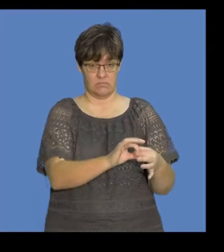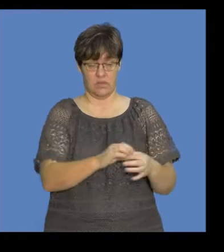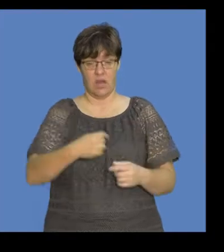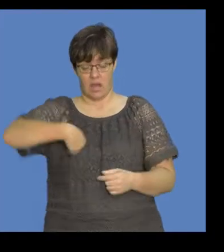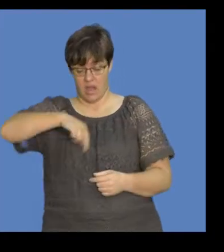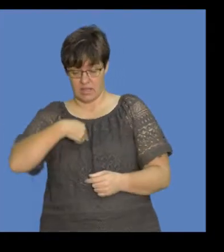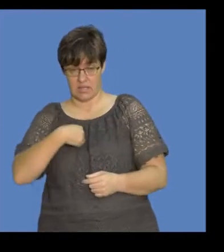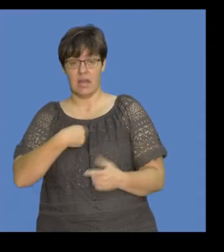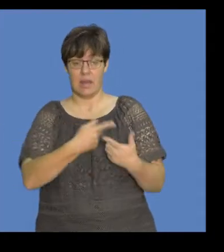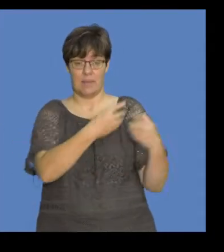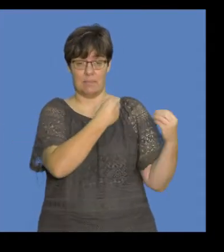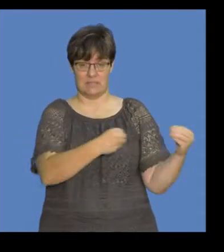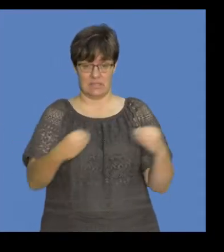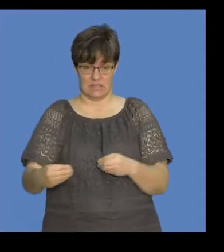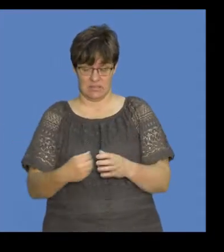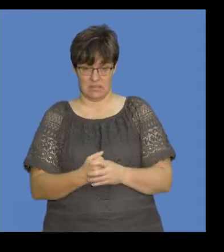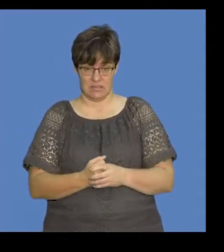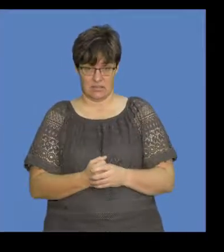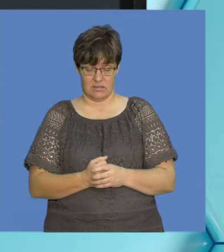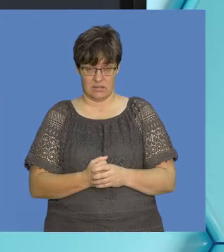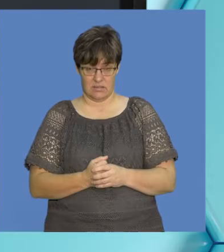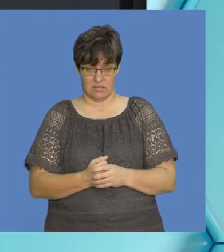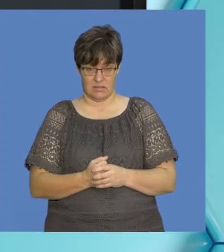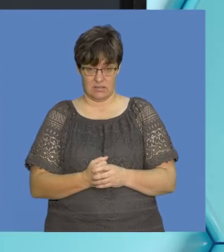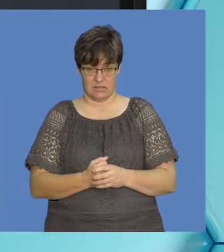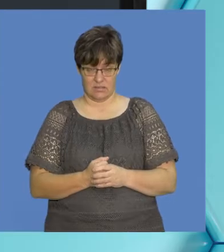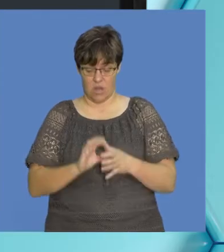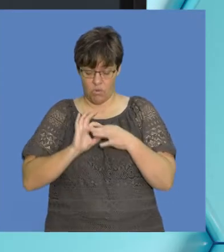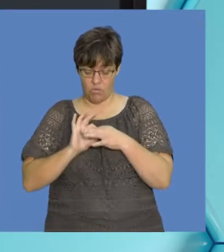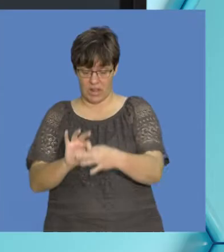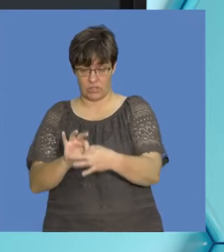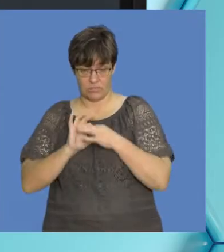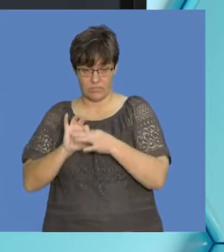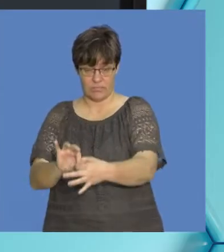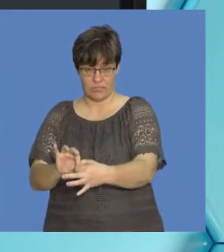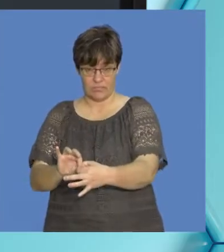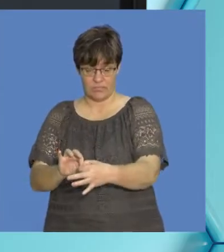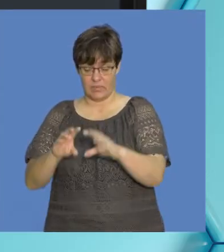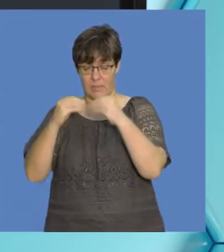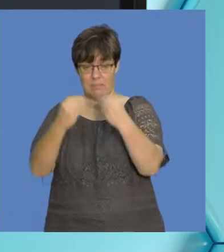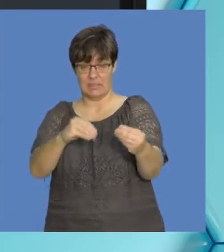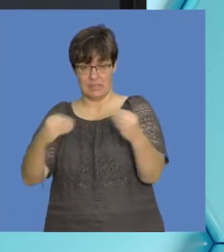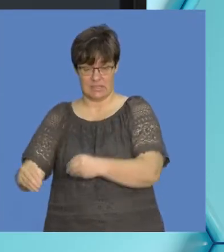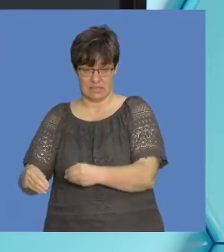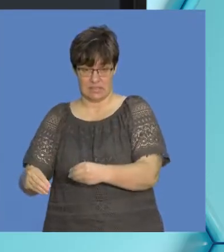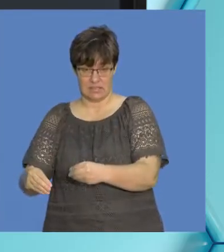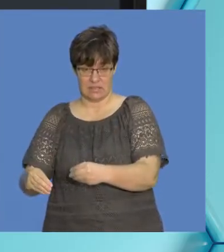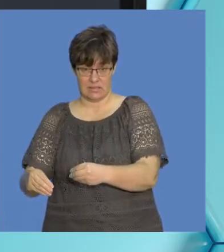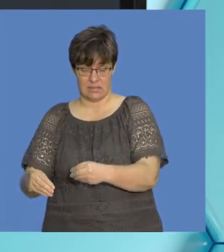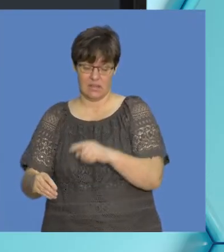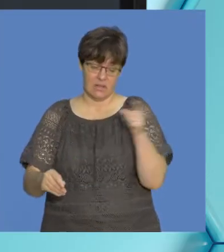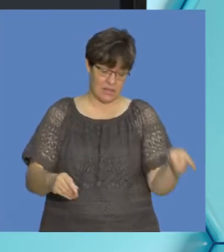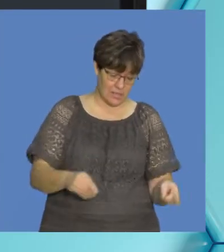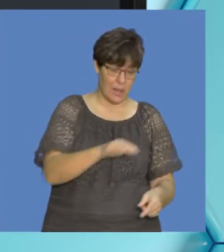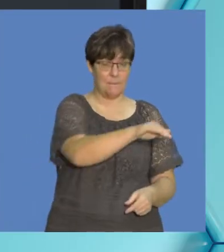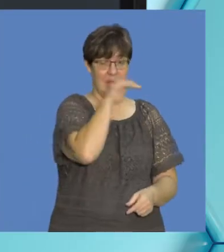our business, I repeat, the relationship between the business and the